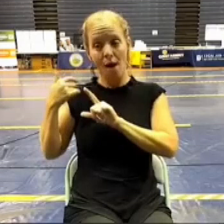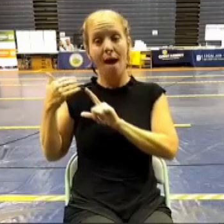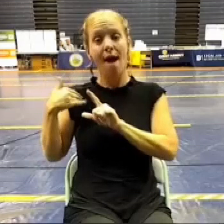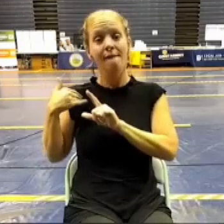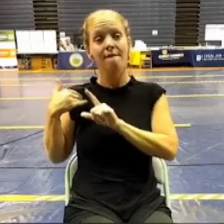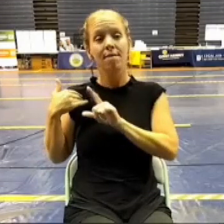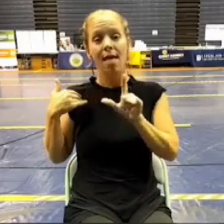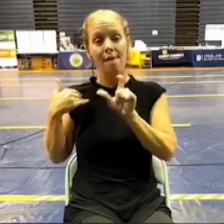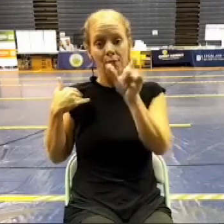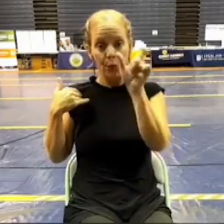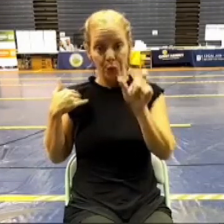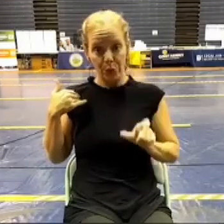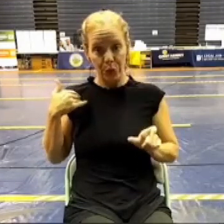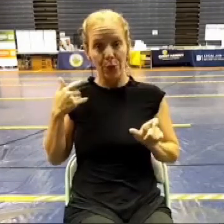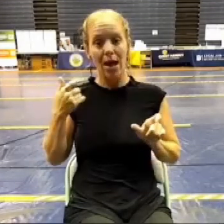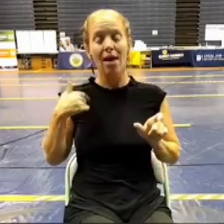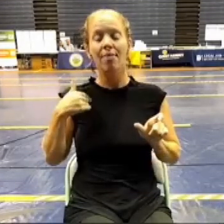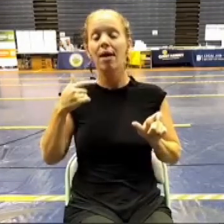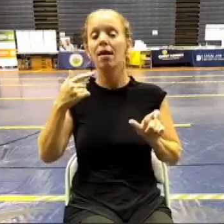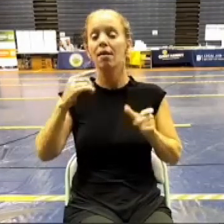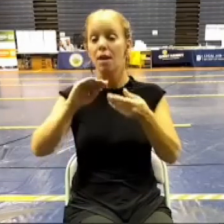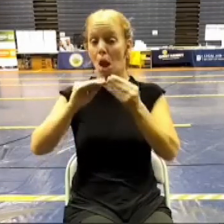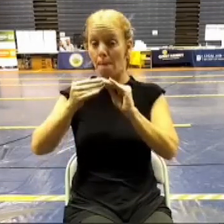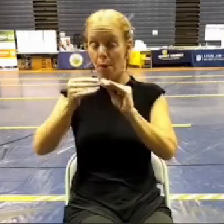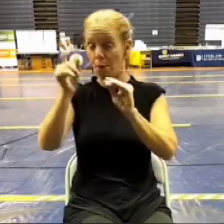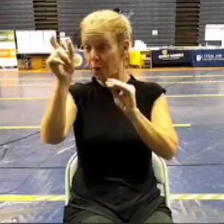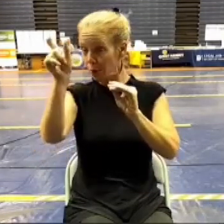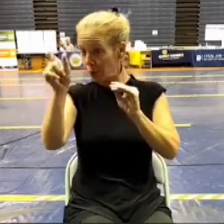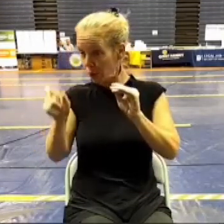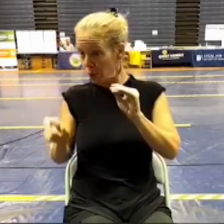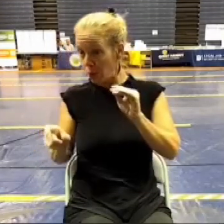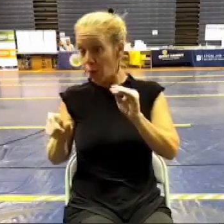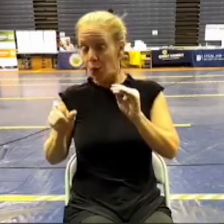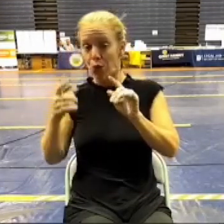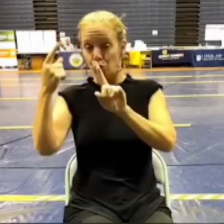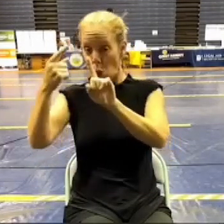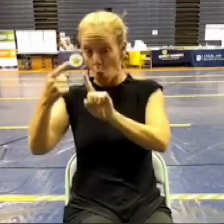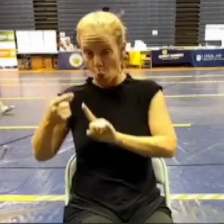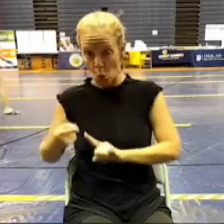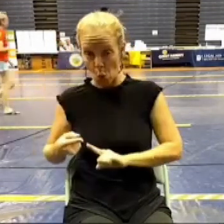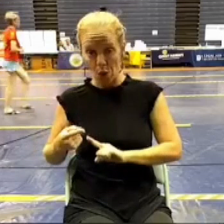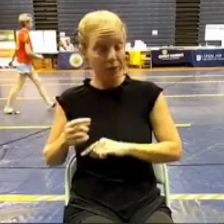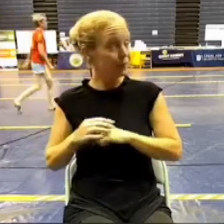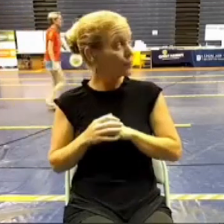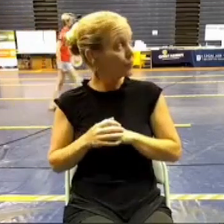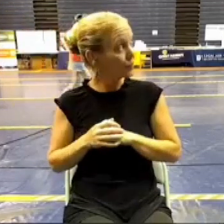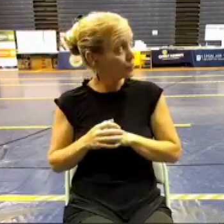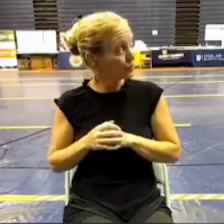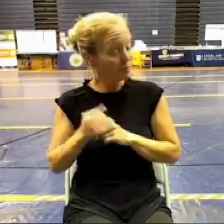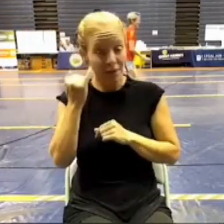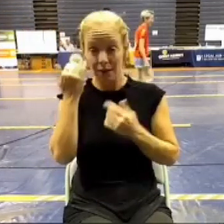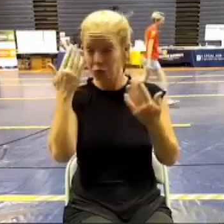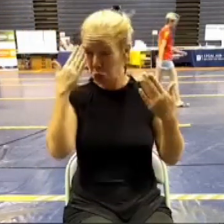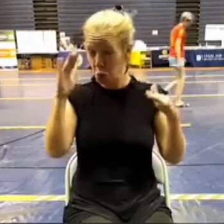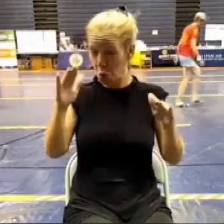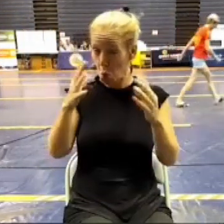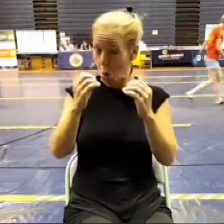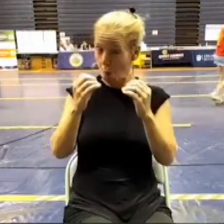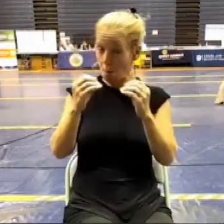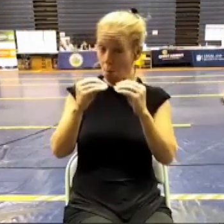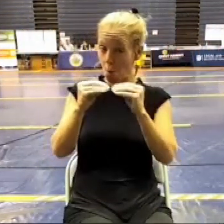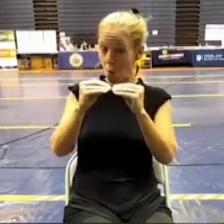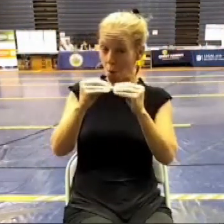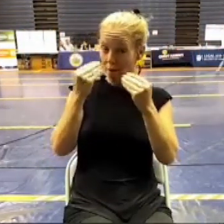you have how we rank them by score. And again, this is in the back. If you guys aren't familiar with this, we can share that with you